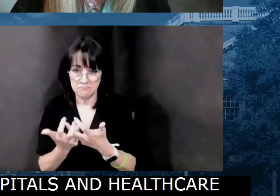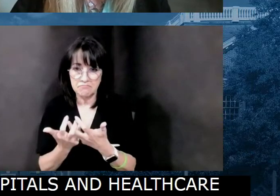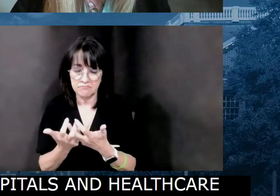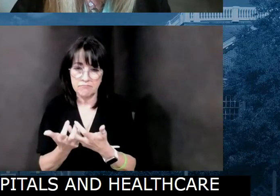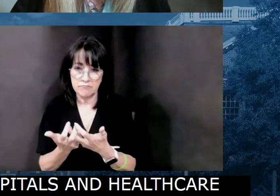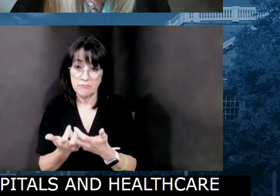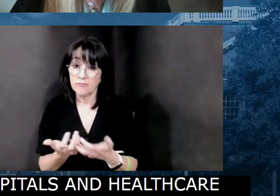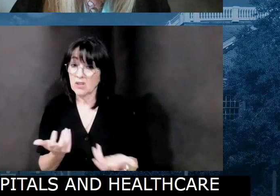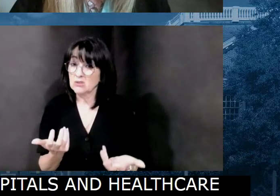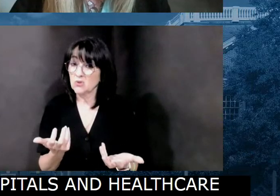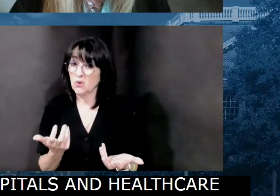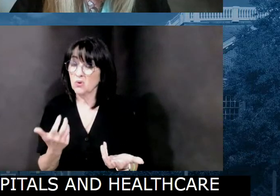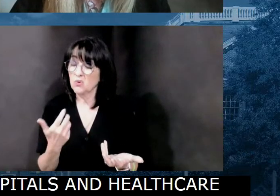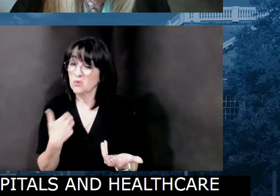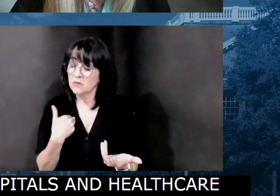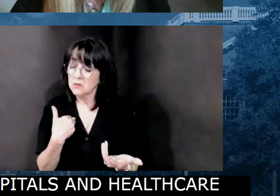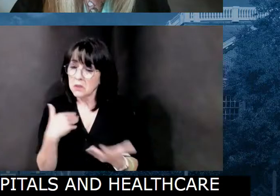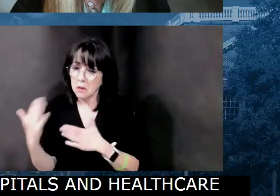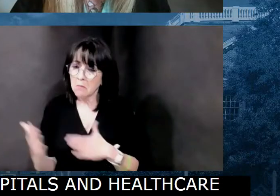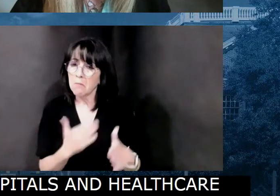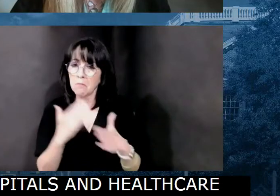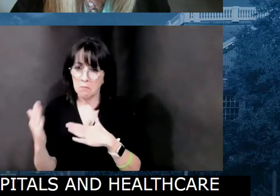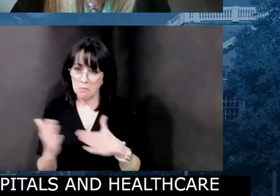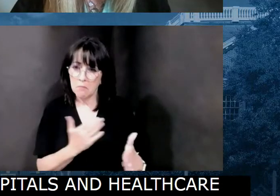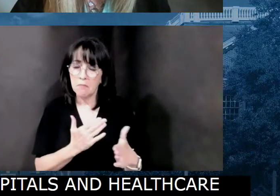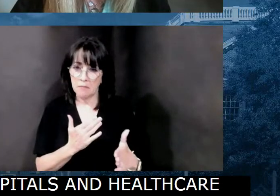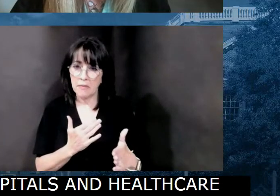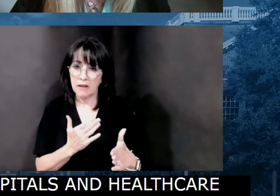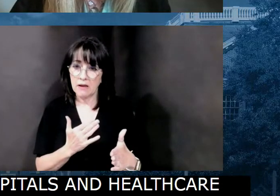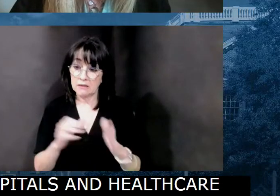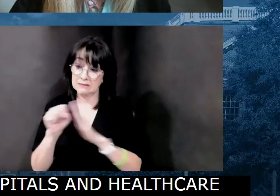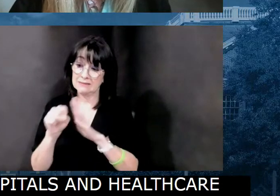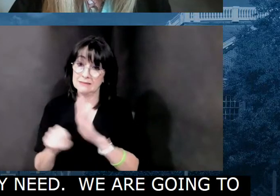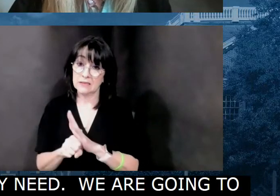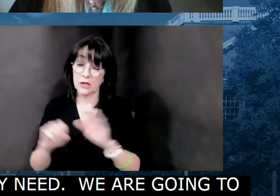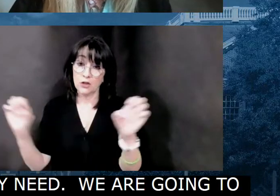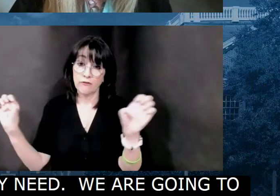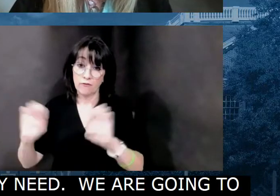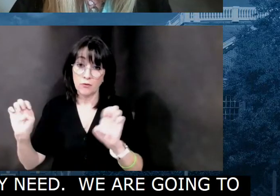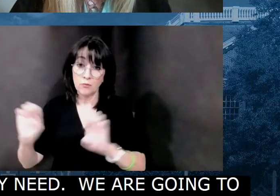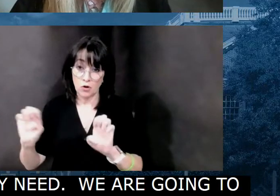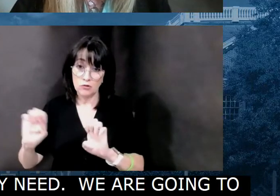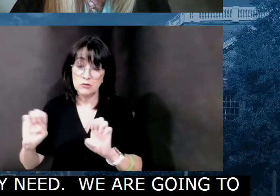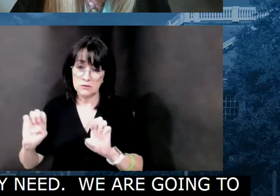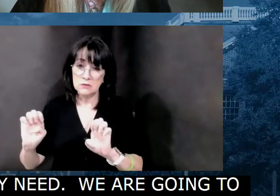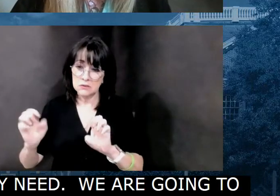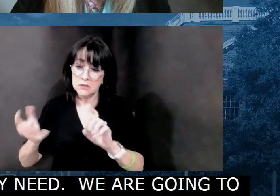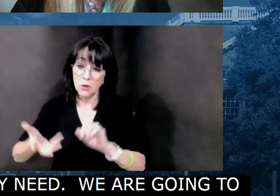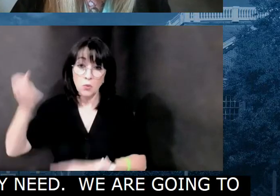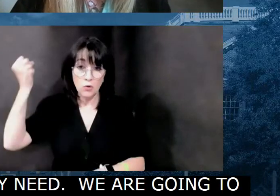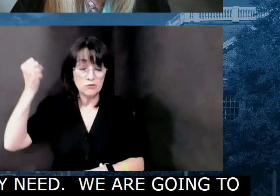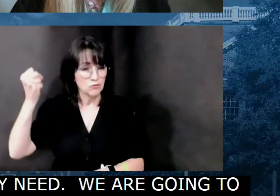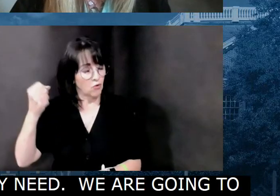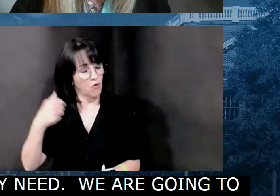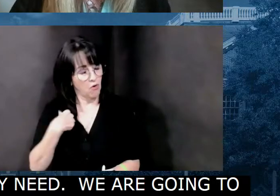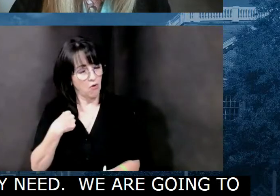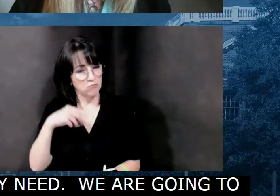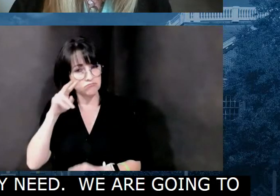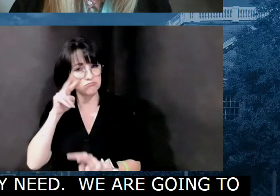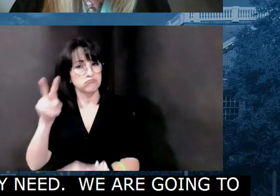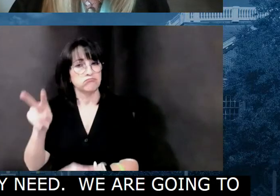and roll back the things as we were able to do so. The sooner the better, from my perspective.